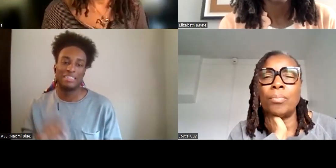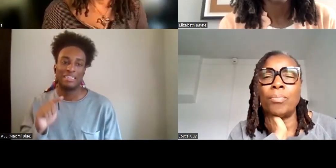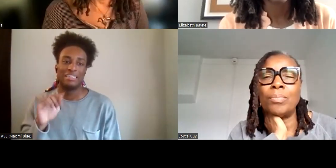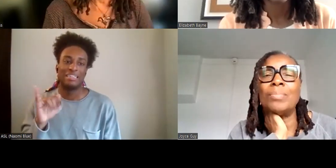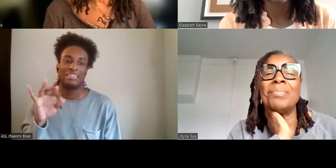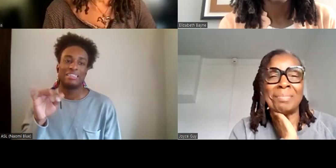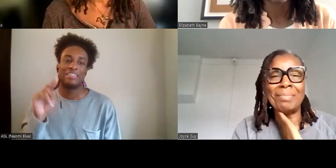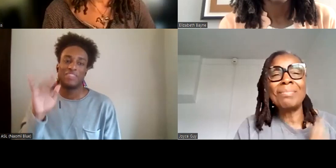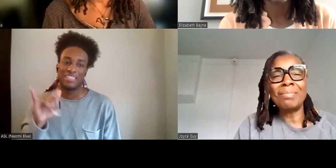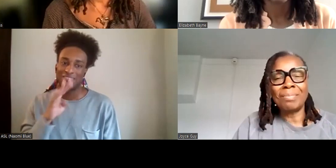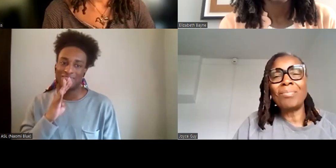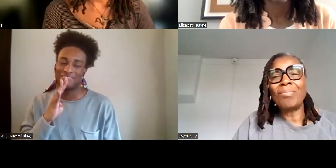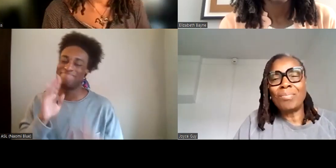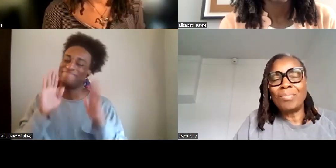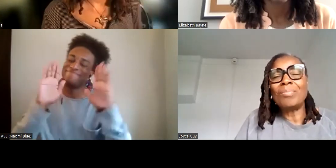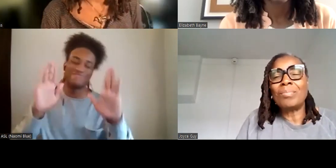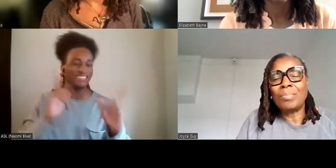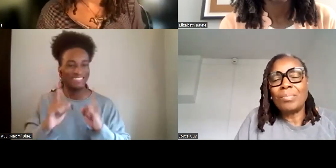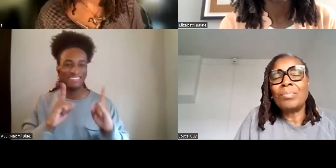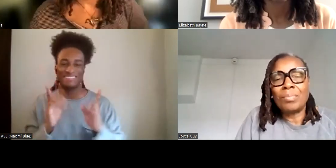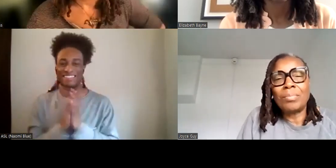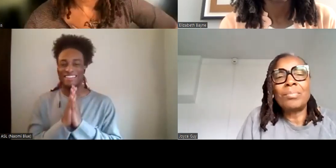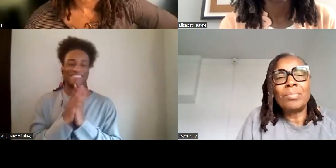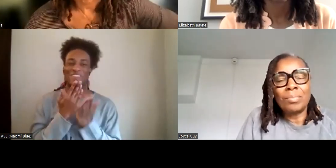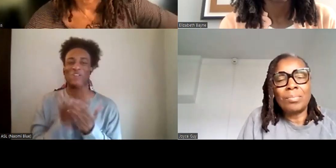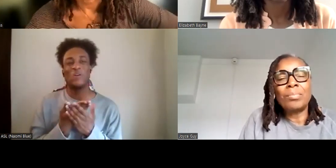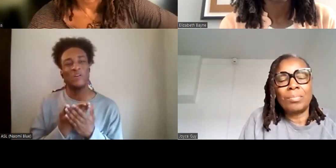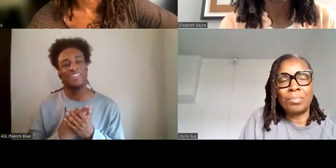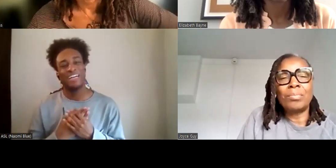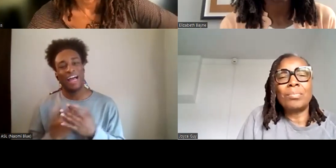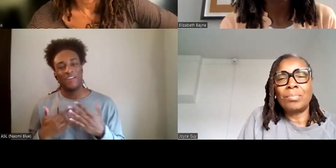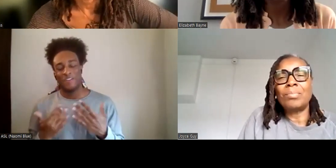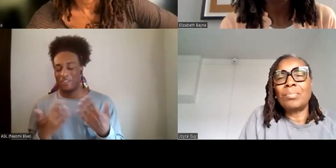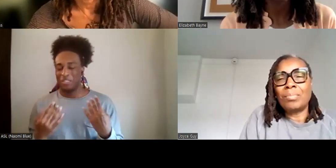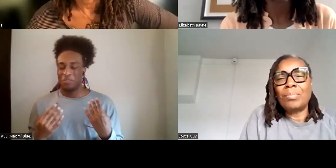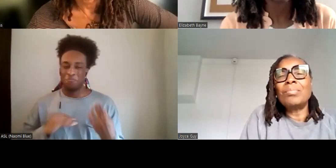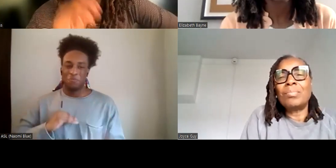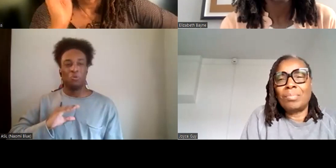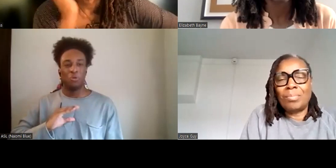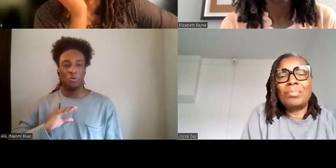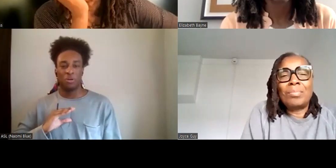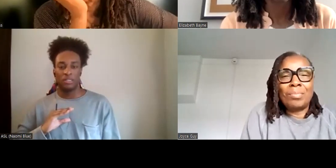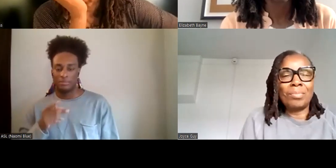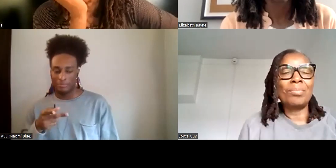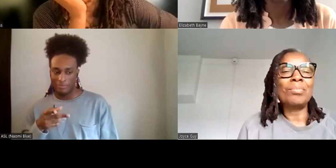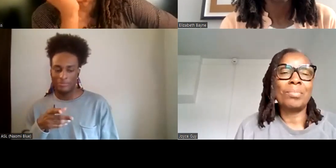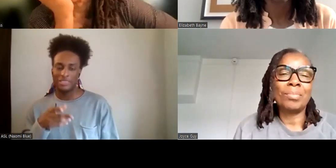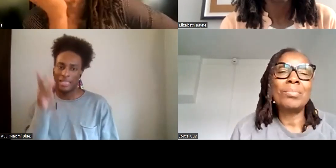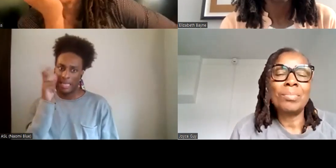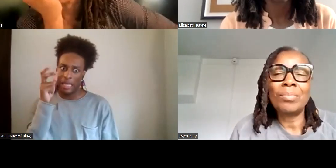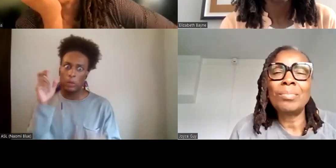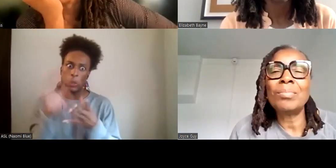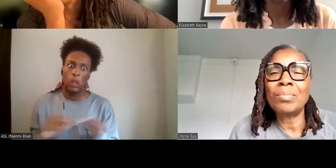good. I am encouraged. It's hearing these stories about struggle making your film, but